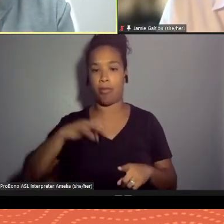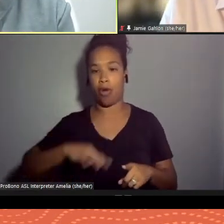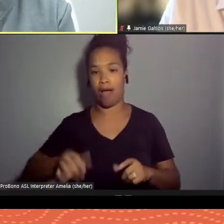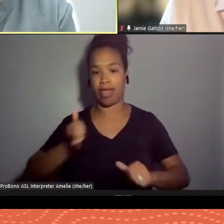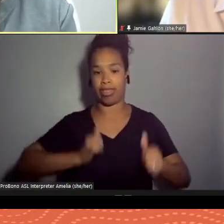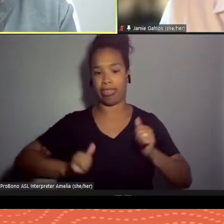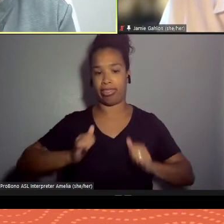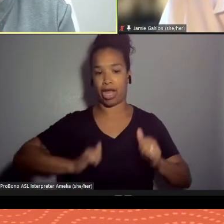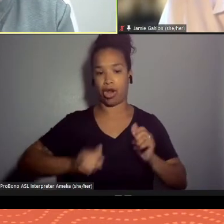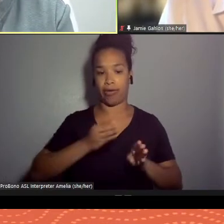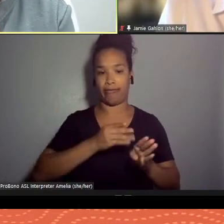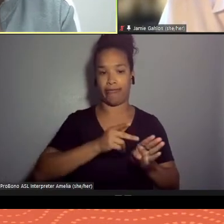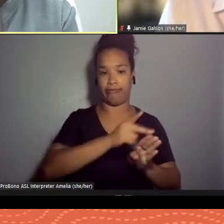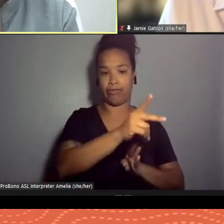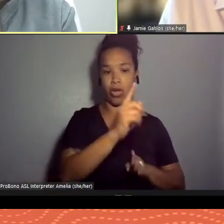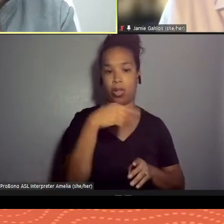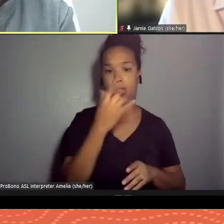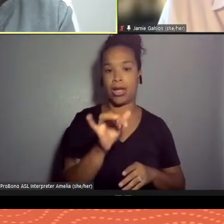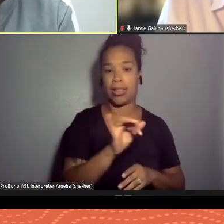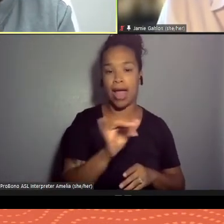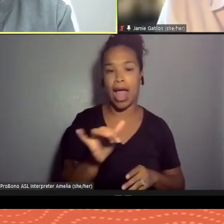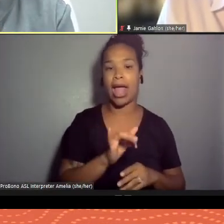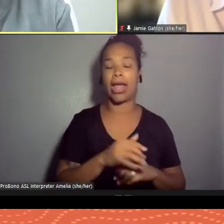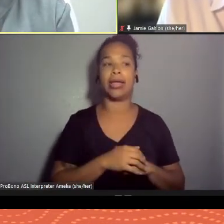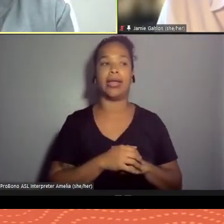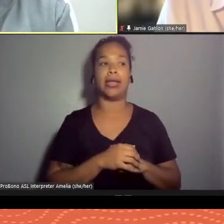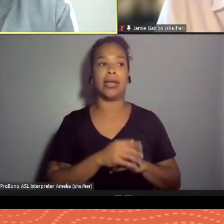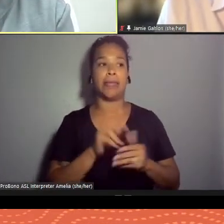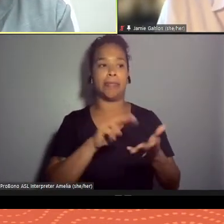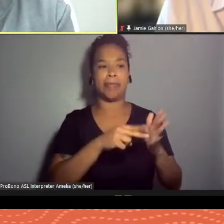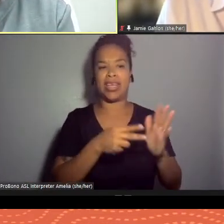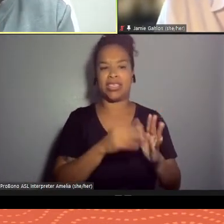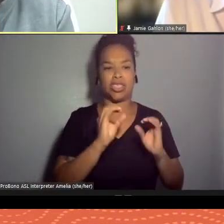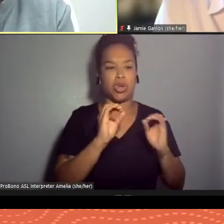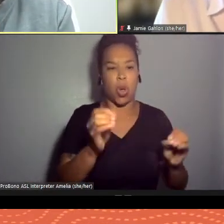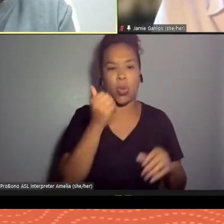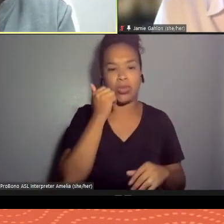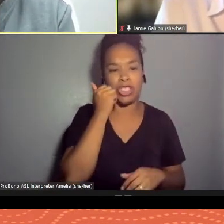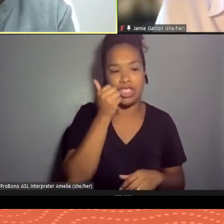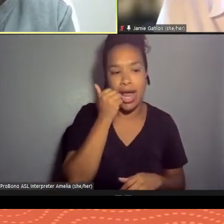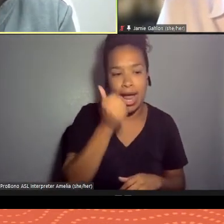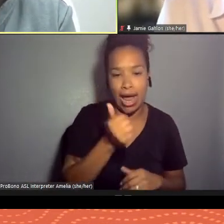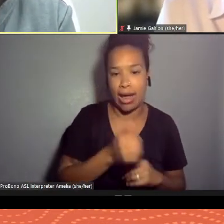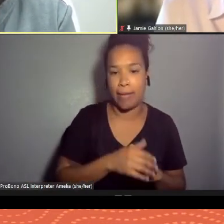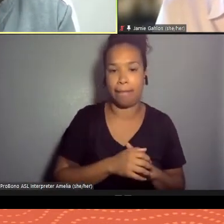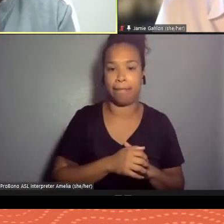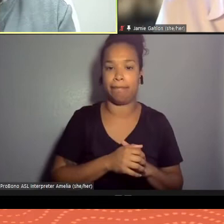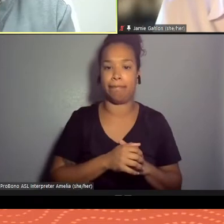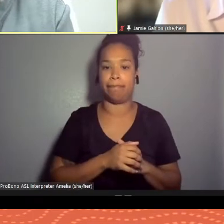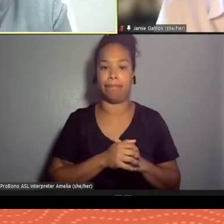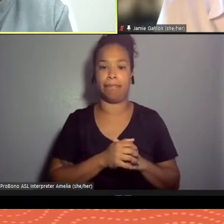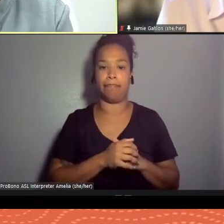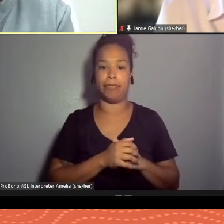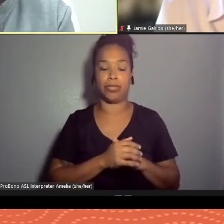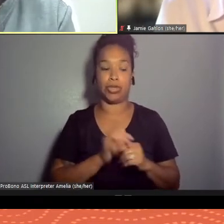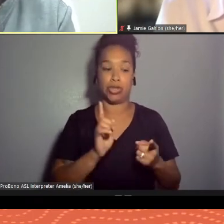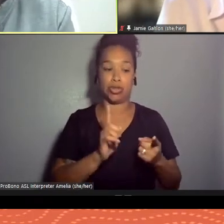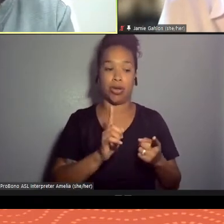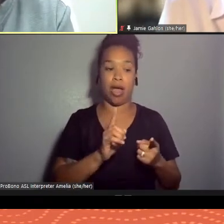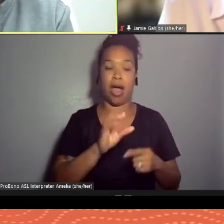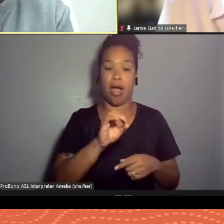where there is no shame for having to tend to the needs of